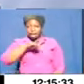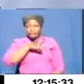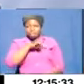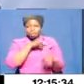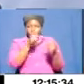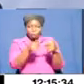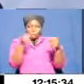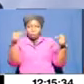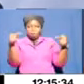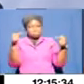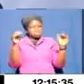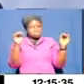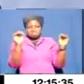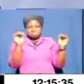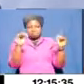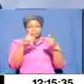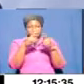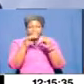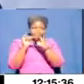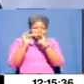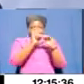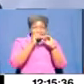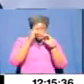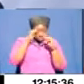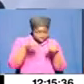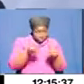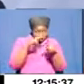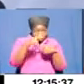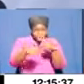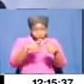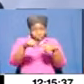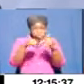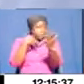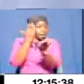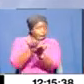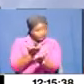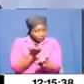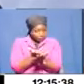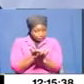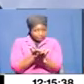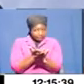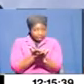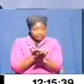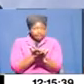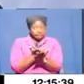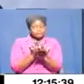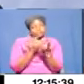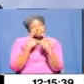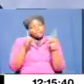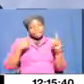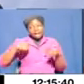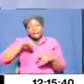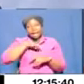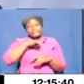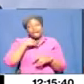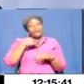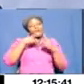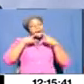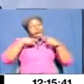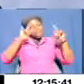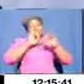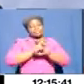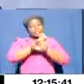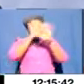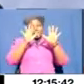It is fair for them to go ahead and appeal. But we have made our position clear that we feel between